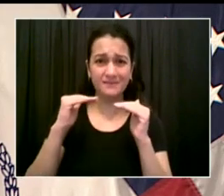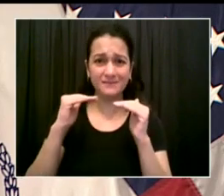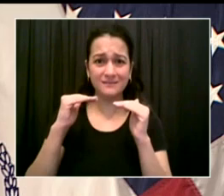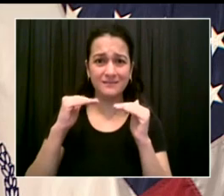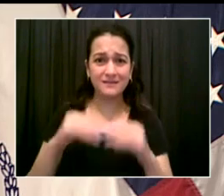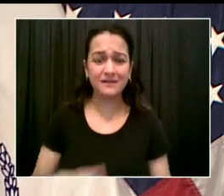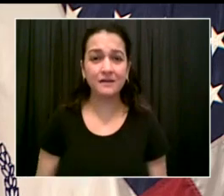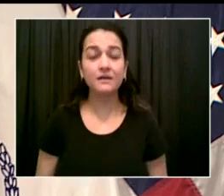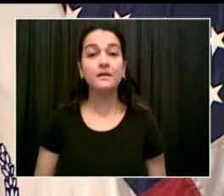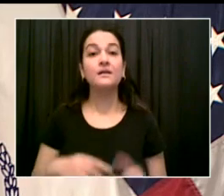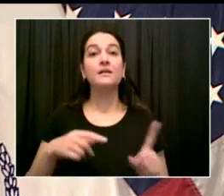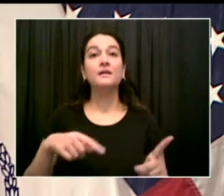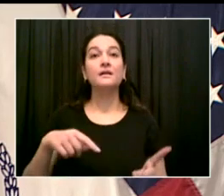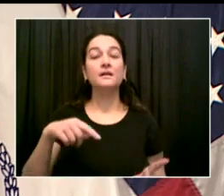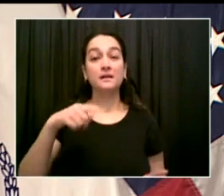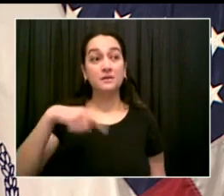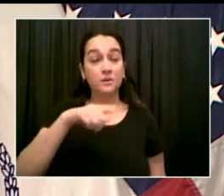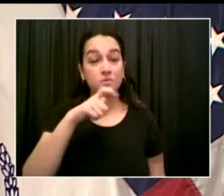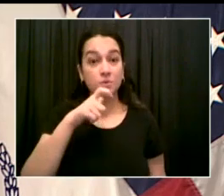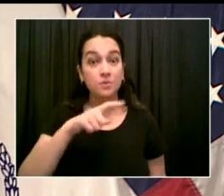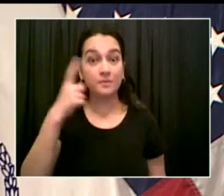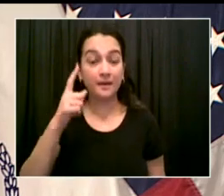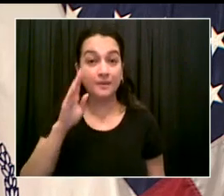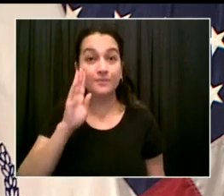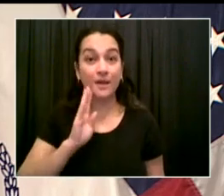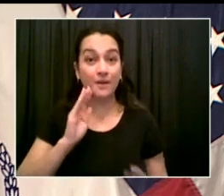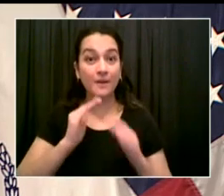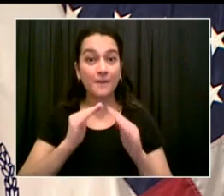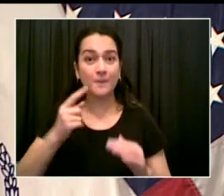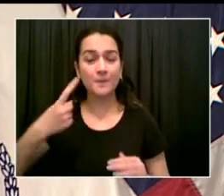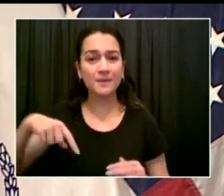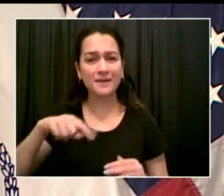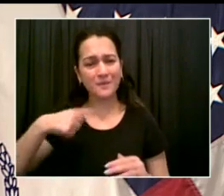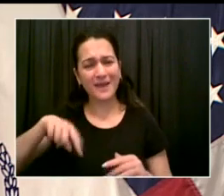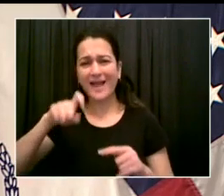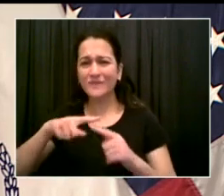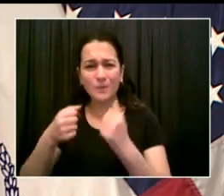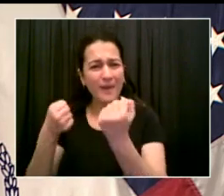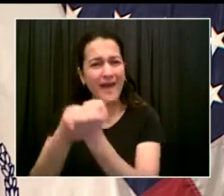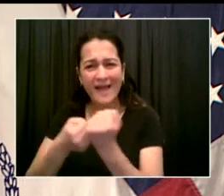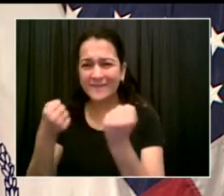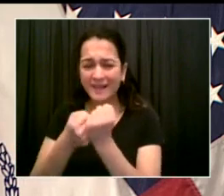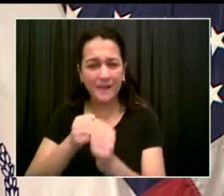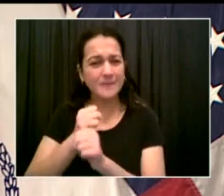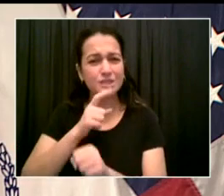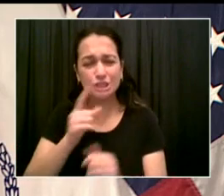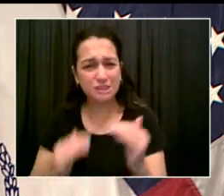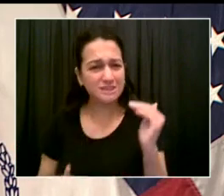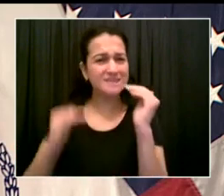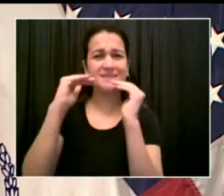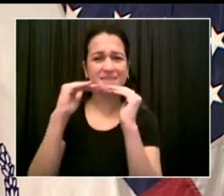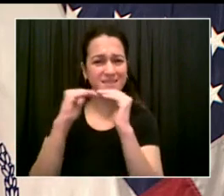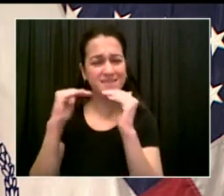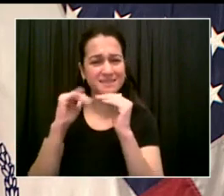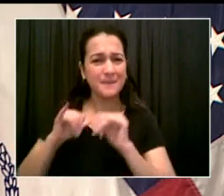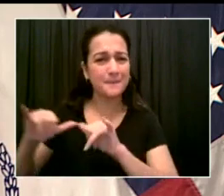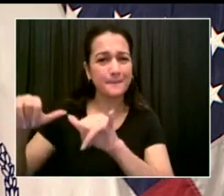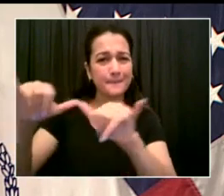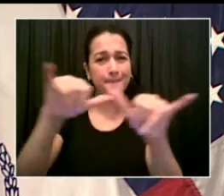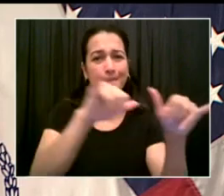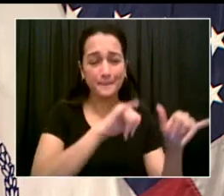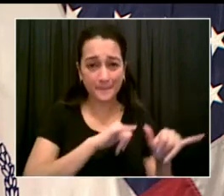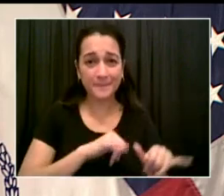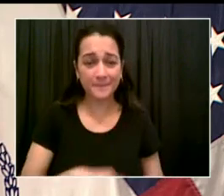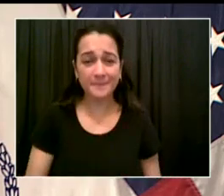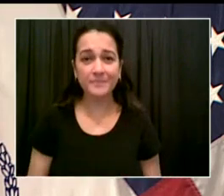policy, I believe, will have a profound impact in terms of reaching those who need the protection the most and have been, unfortunately,